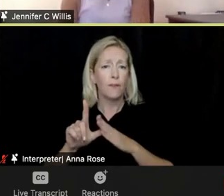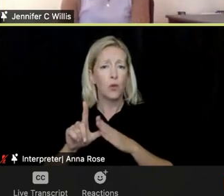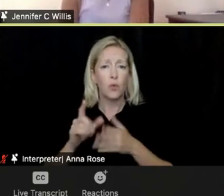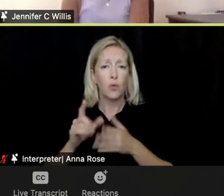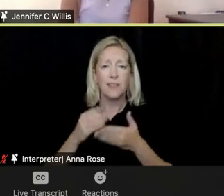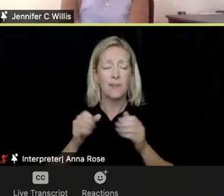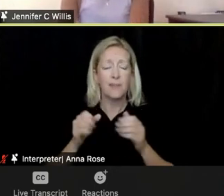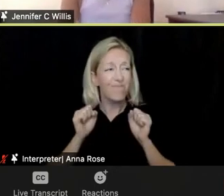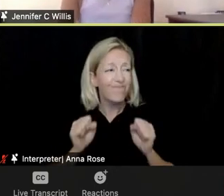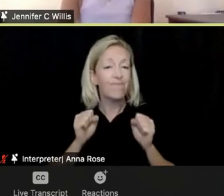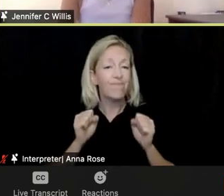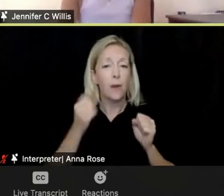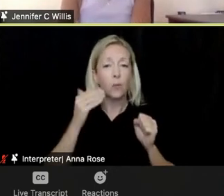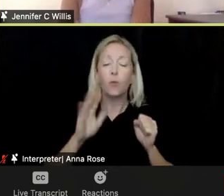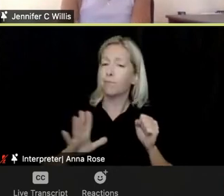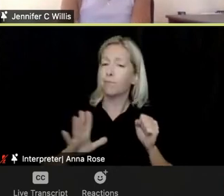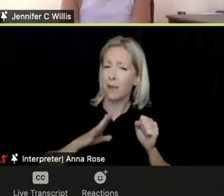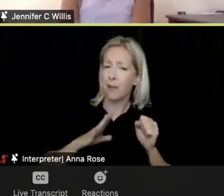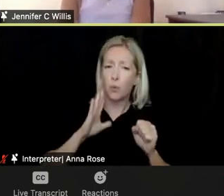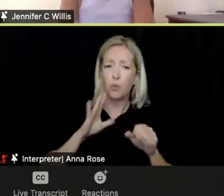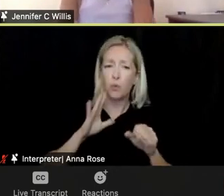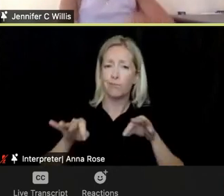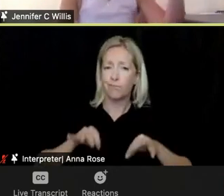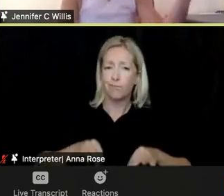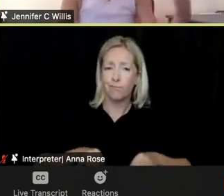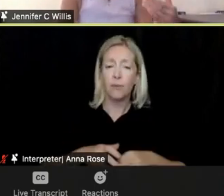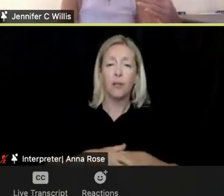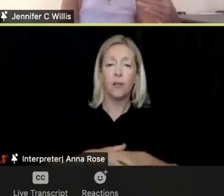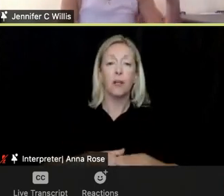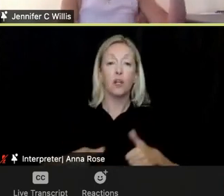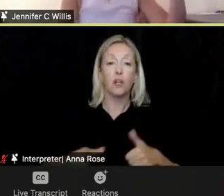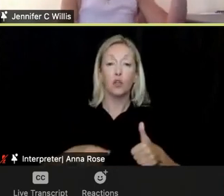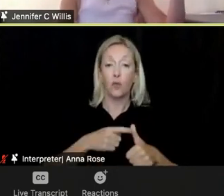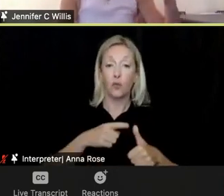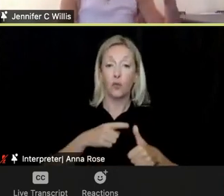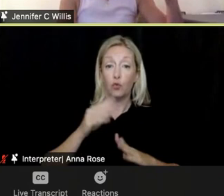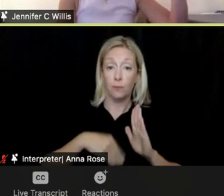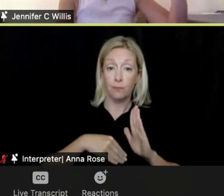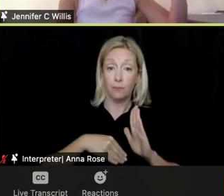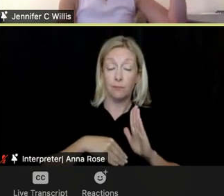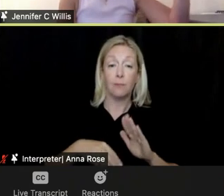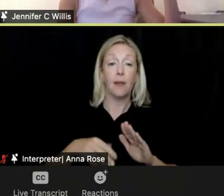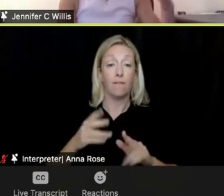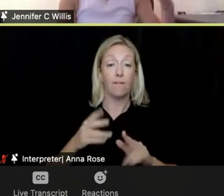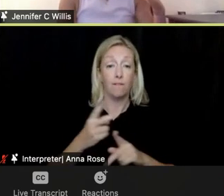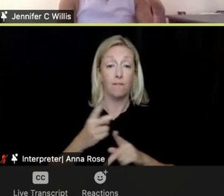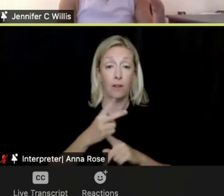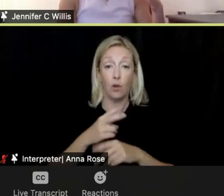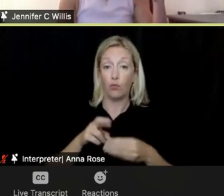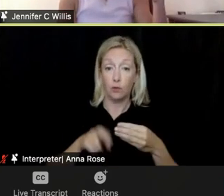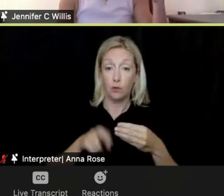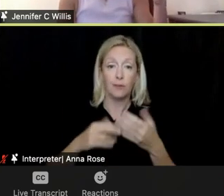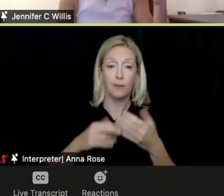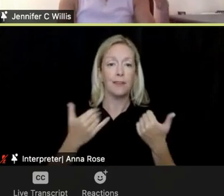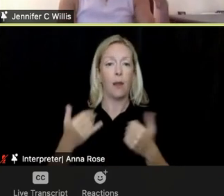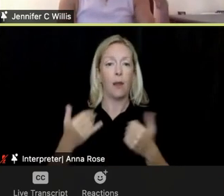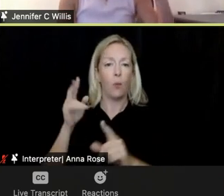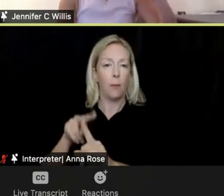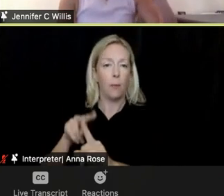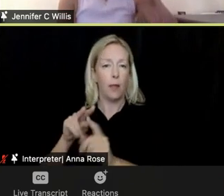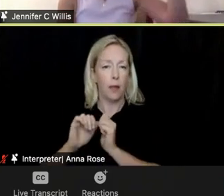my area of strength. But being able to not only complete it and present the results, but okay, what does this mean for the student as to